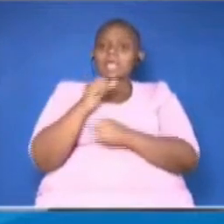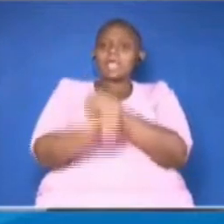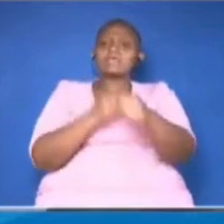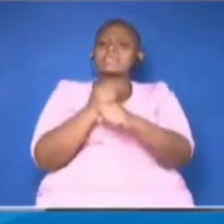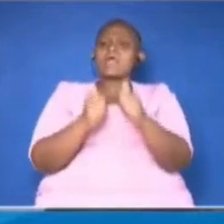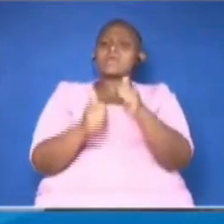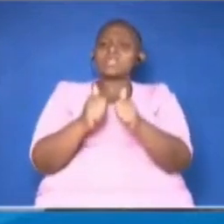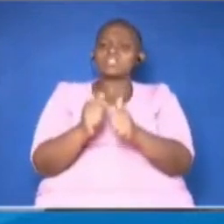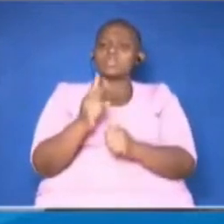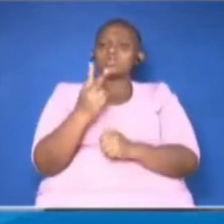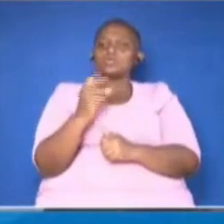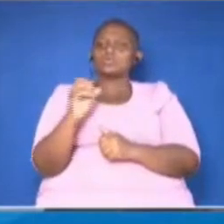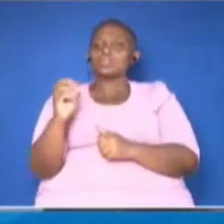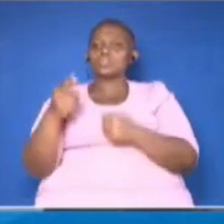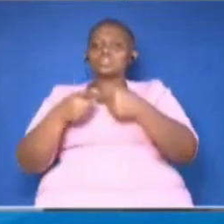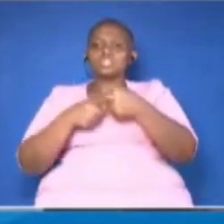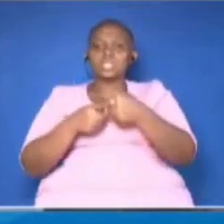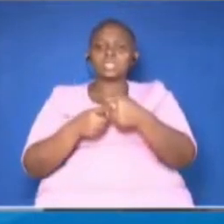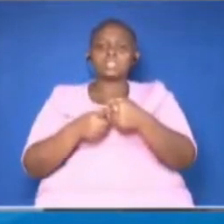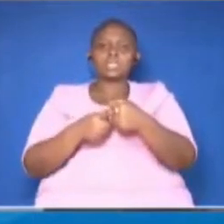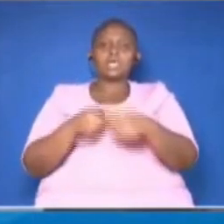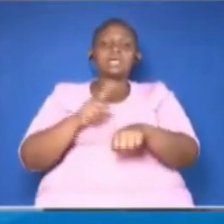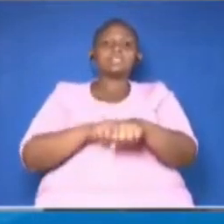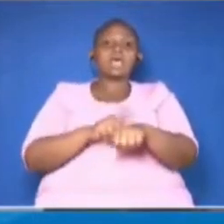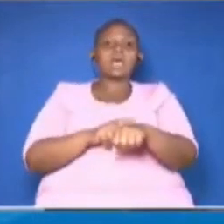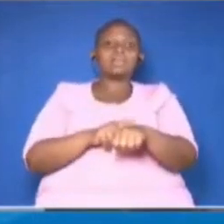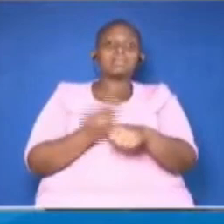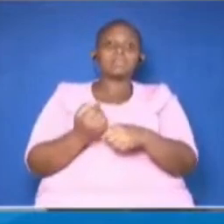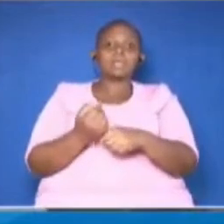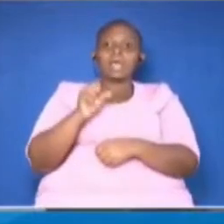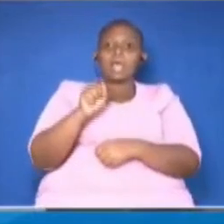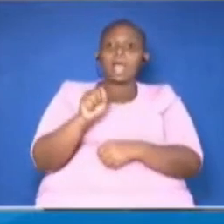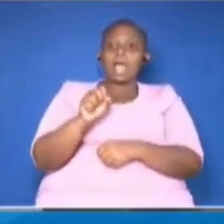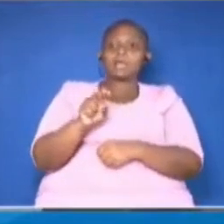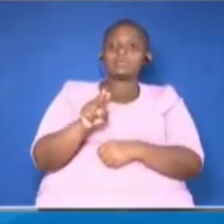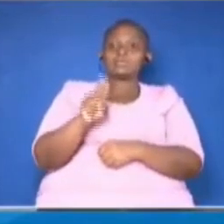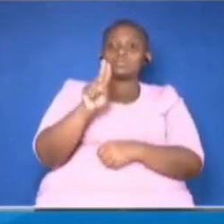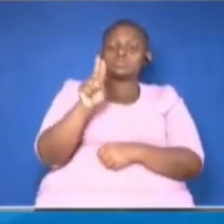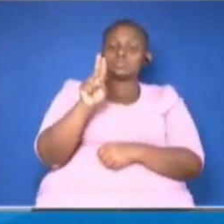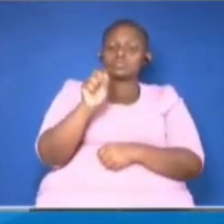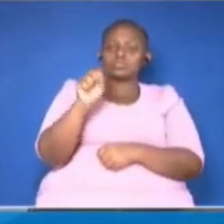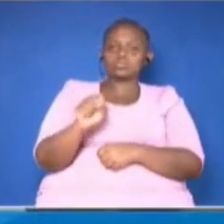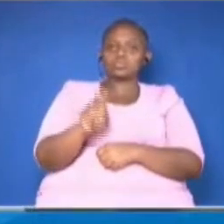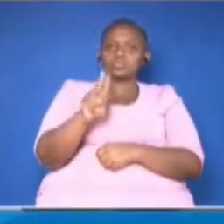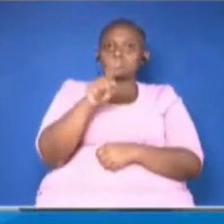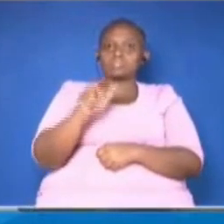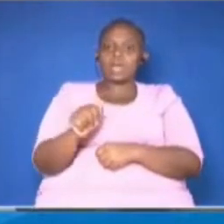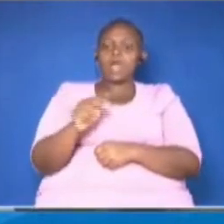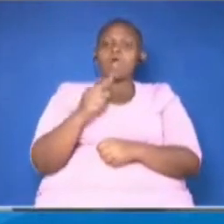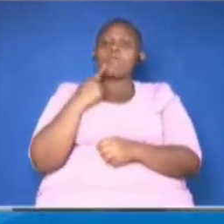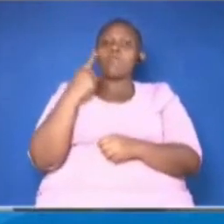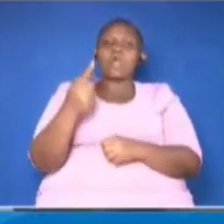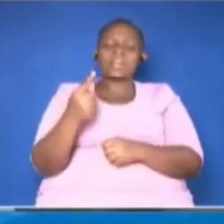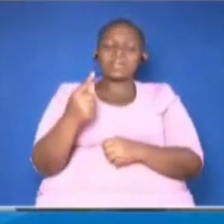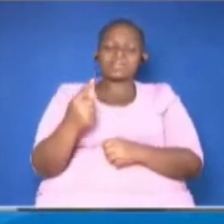2006 during the Azusa 100 celebration of revival in